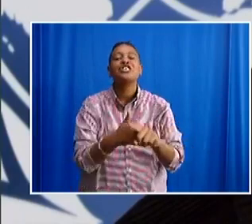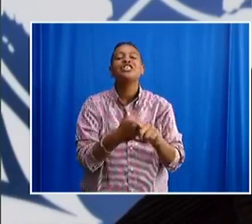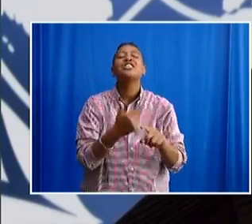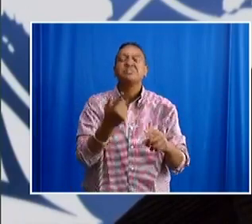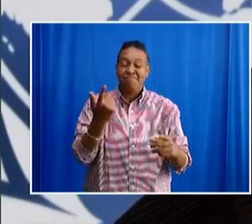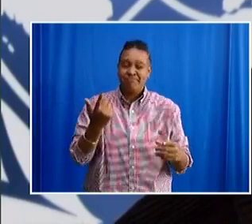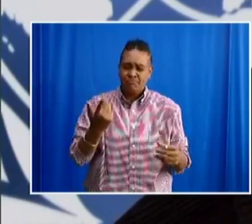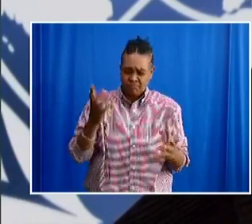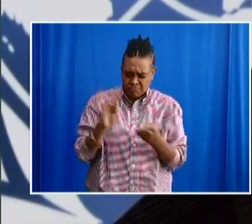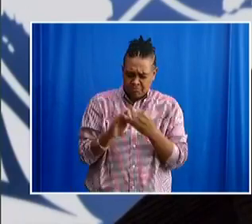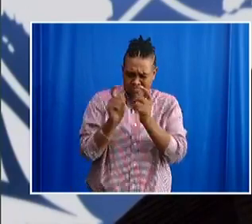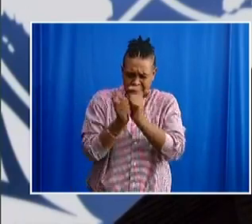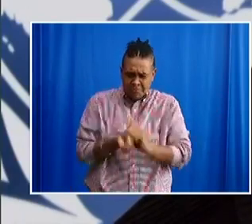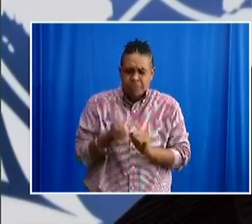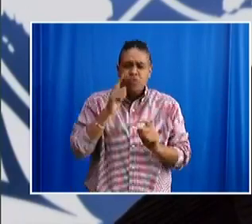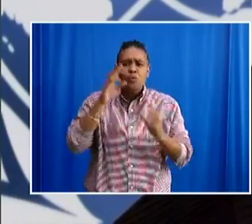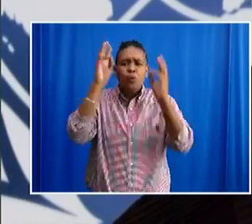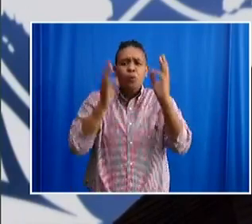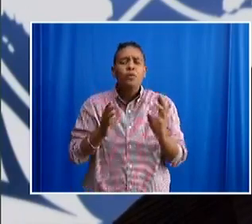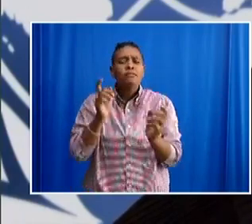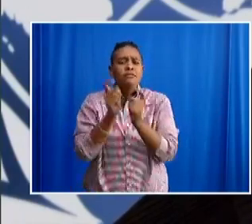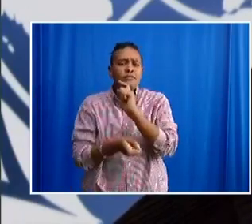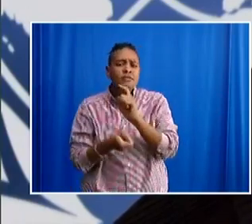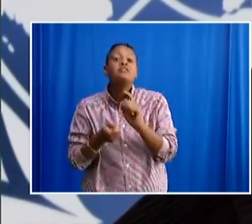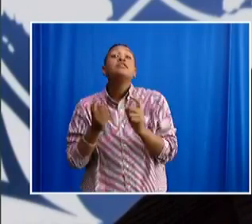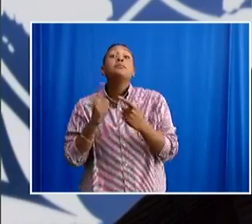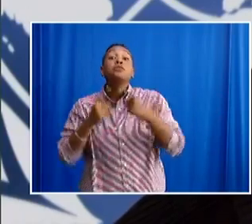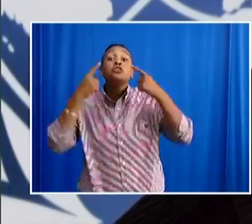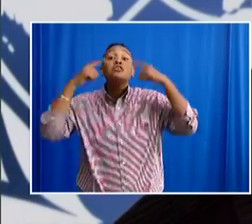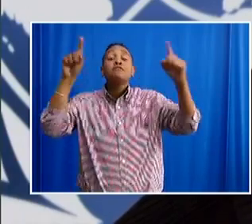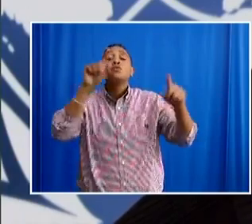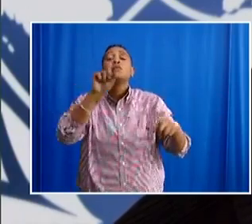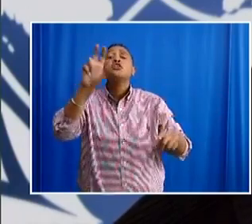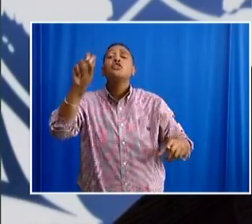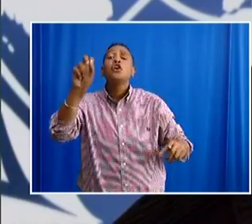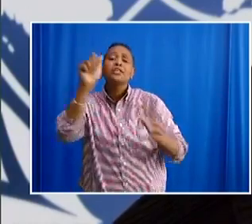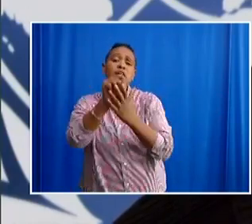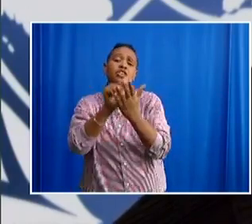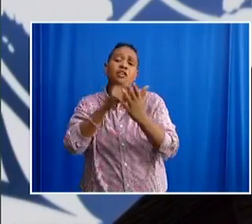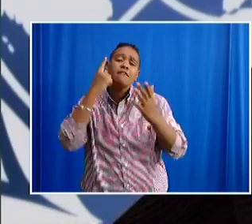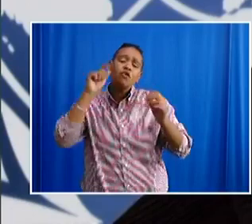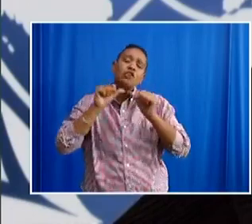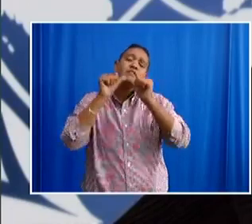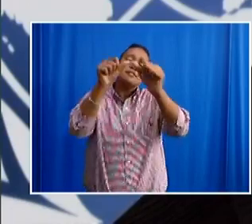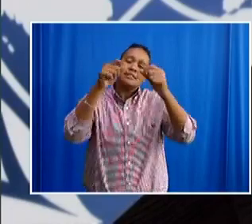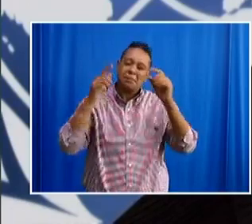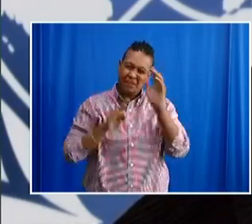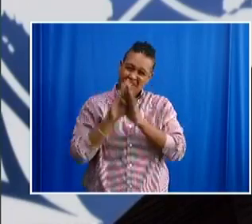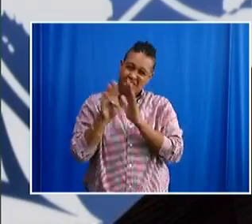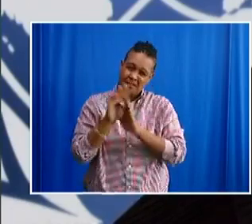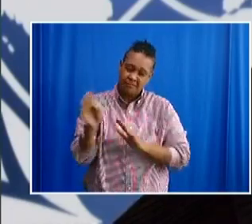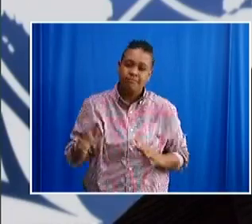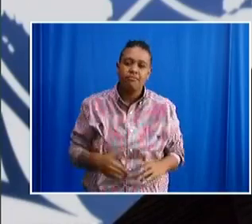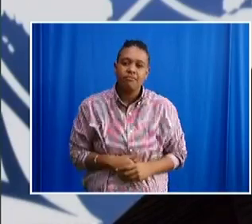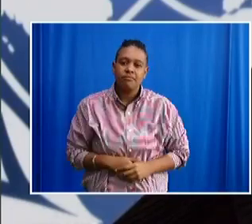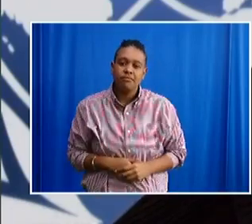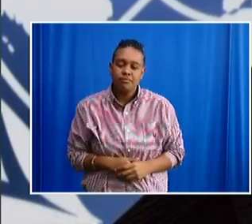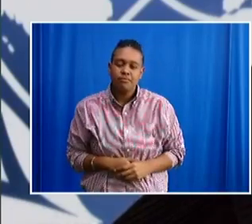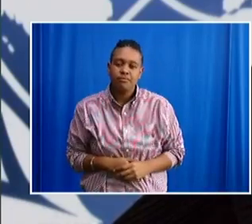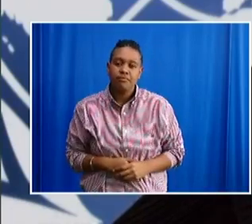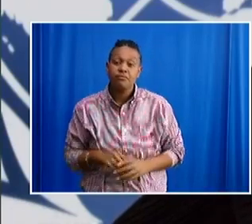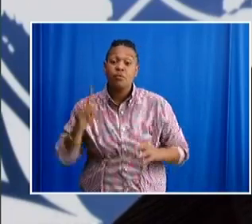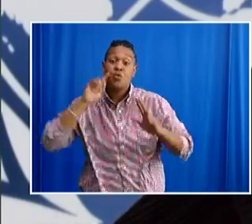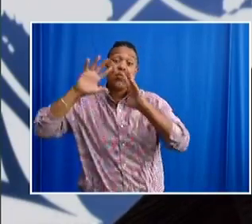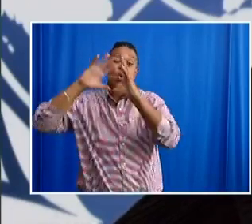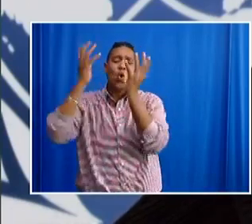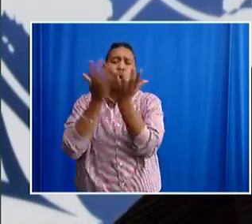achievement of the 2030 Agenda for Sustainable Development. While disaster mortality